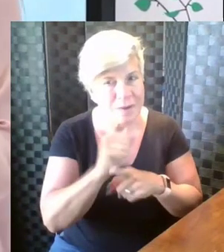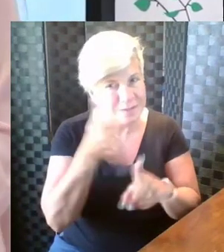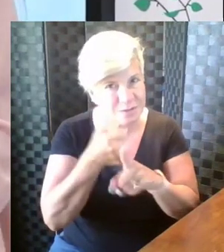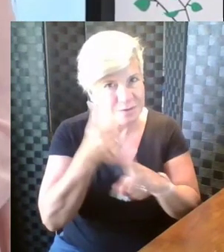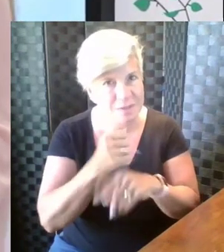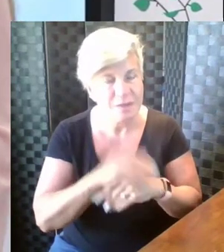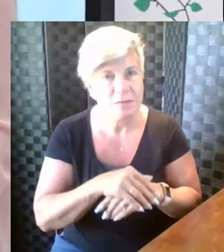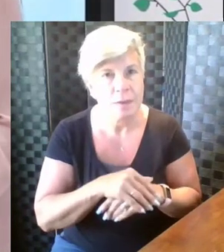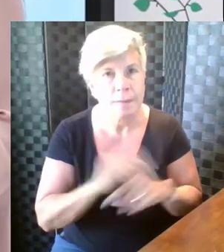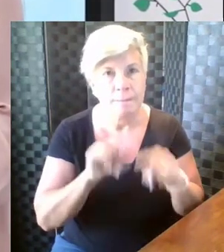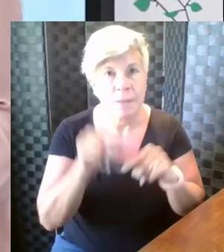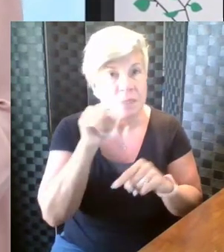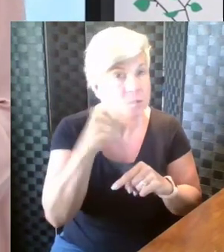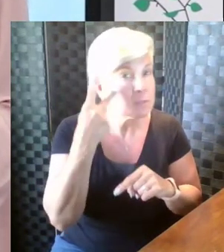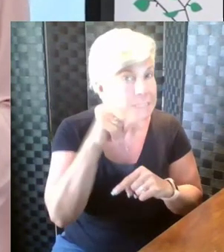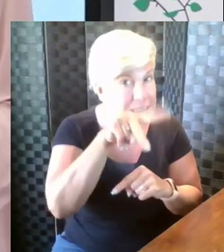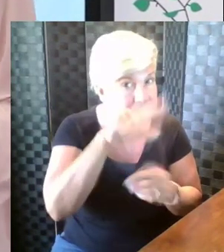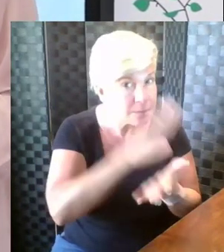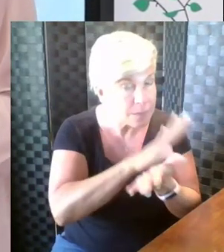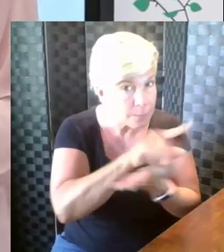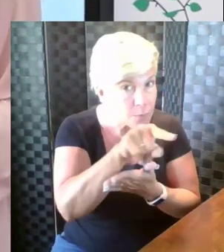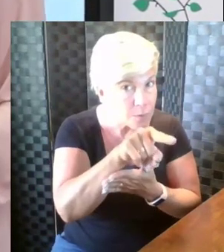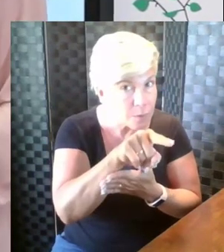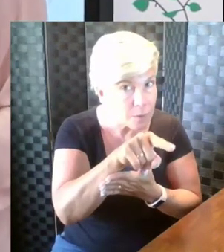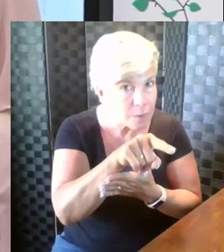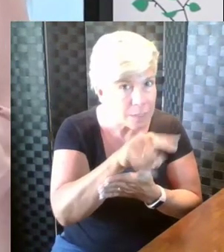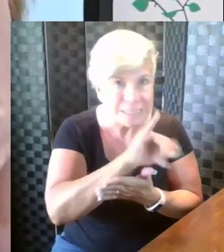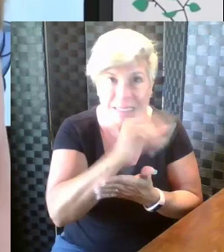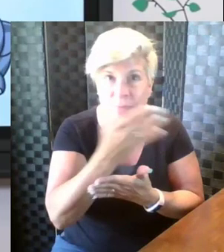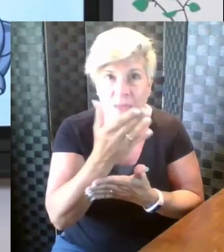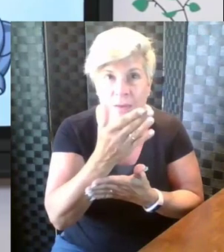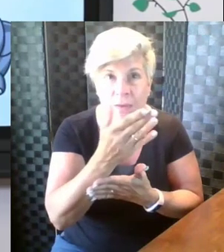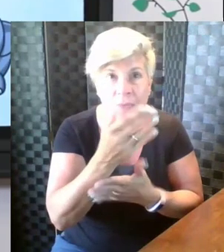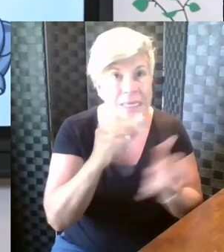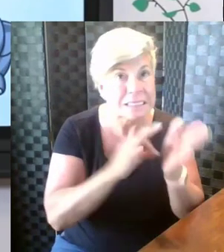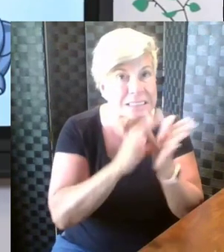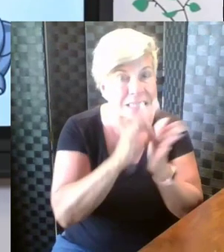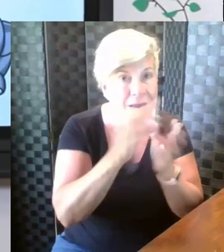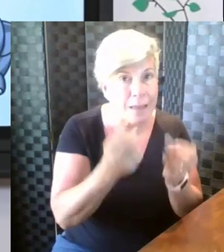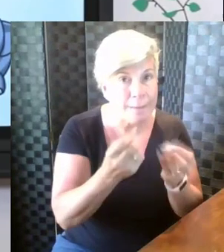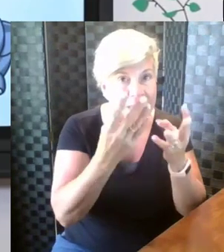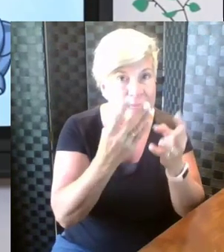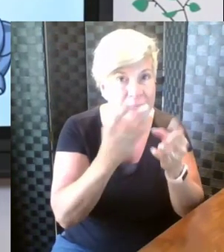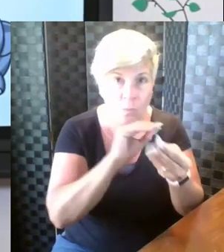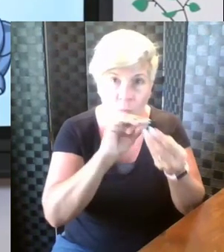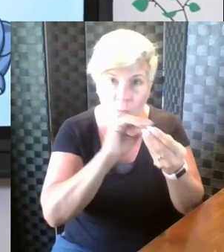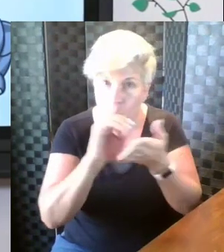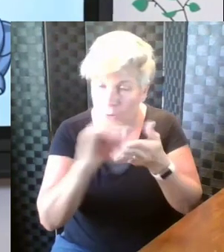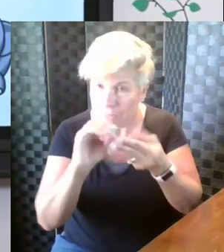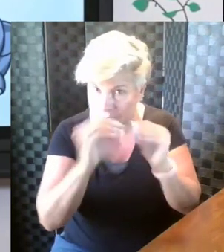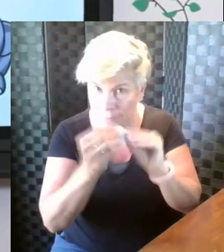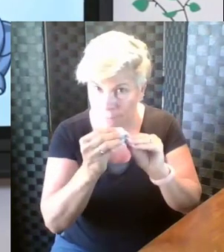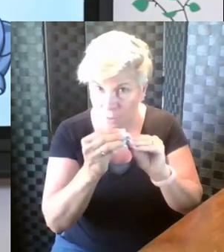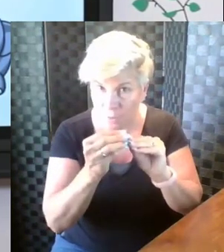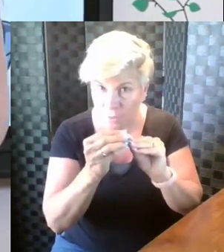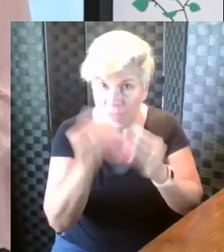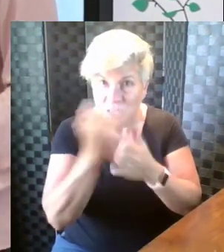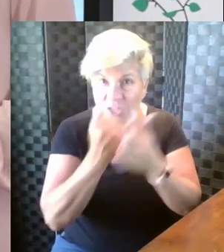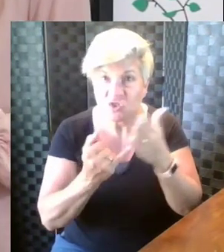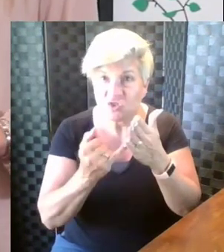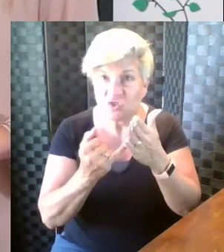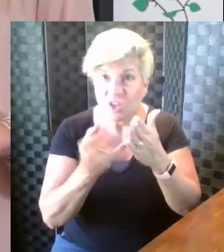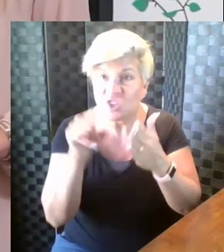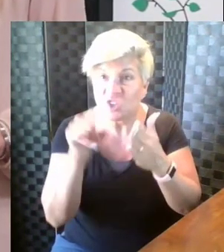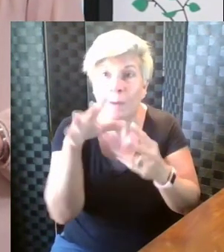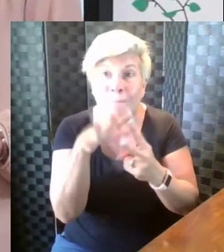practice at home. But when you see this in your packet, it's the exact same thing. You're going to count the objects, write the number, and then you